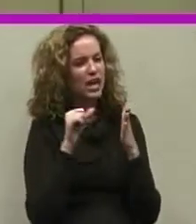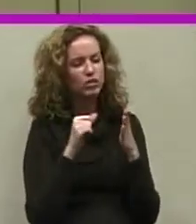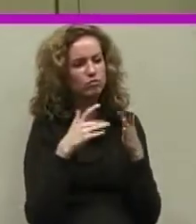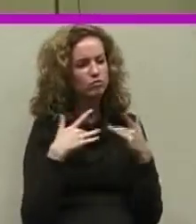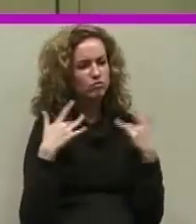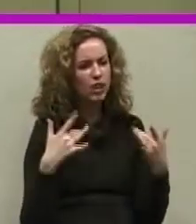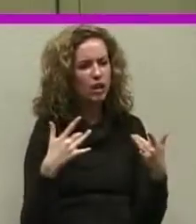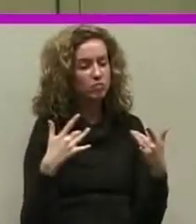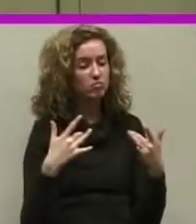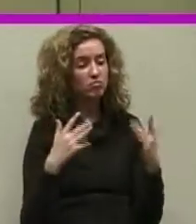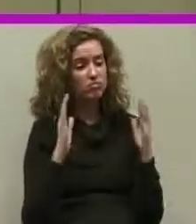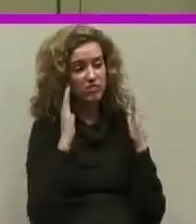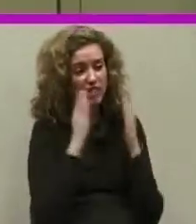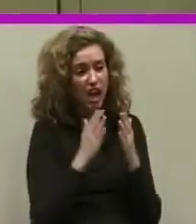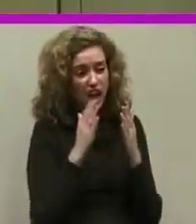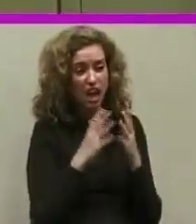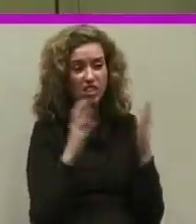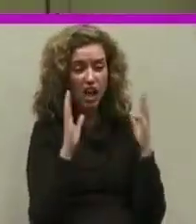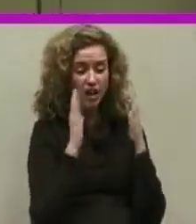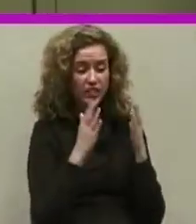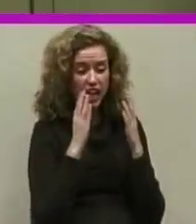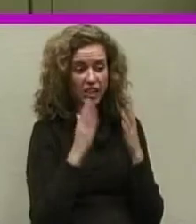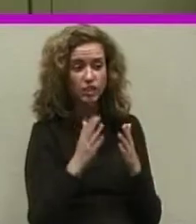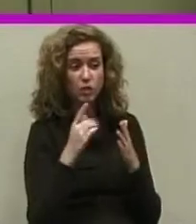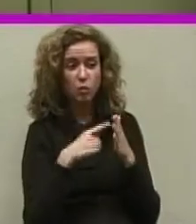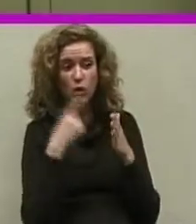he's getting a lot of attention. A lot of attention. What for?